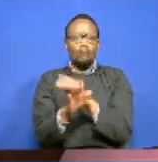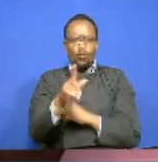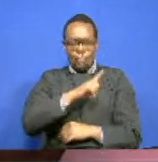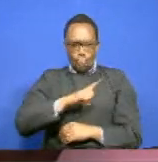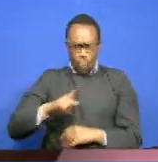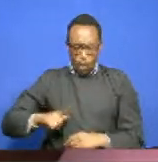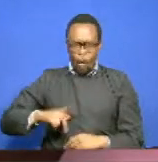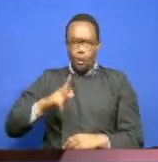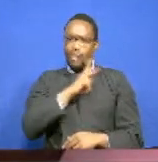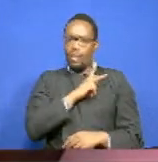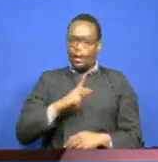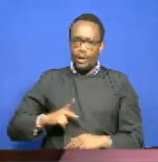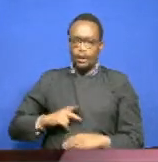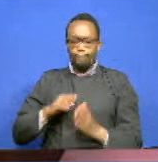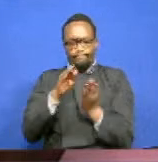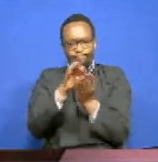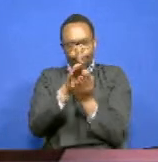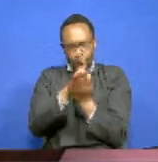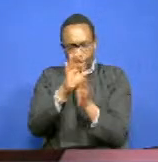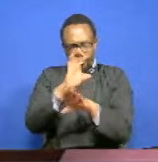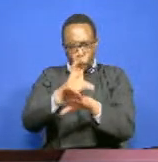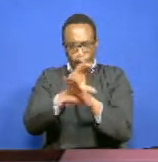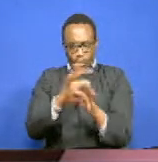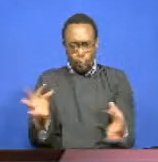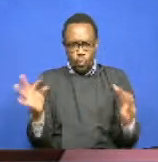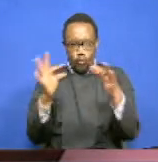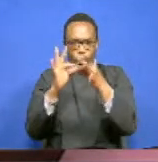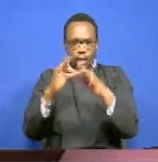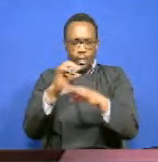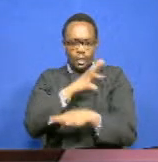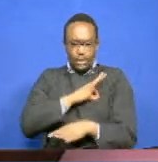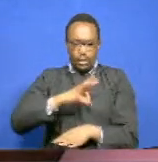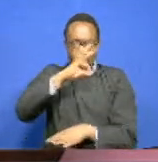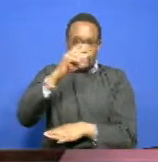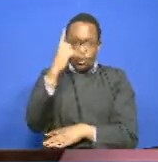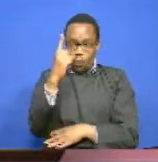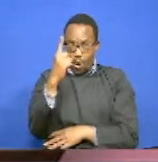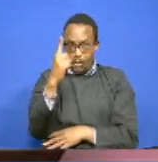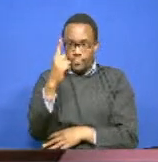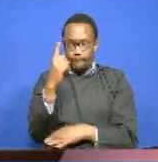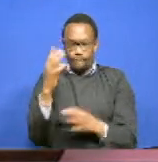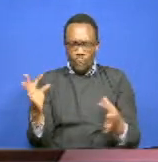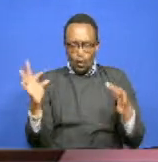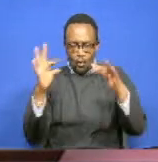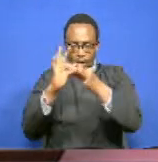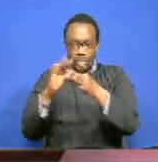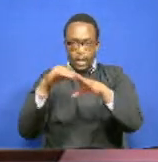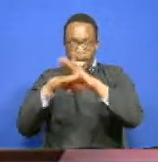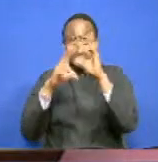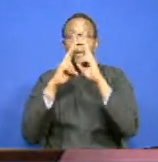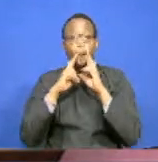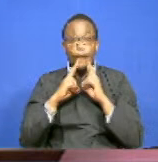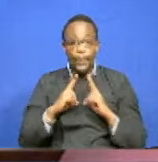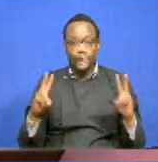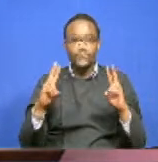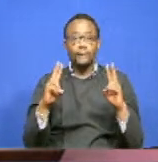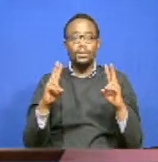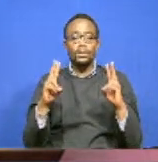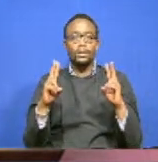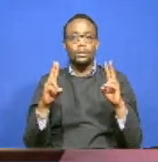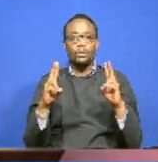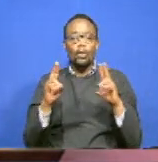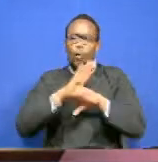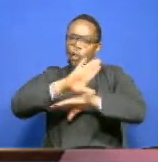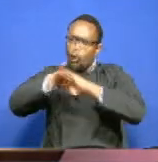King, keep the church in the unity of the Spirit, in the bond of peace, and bring the whole